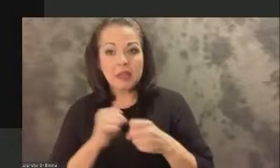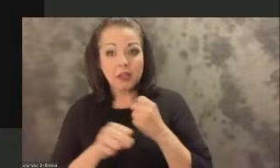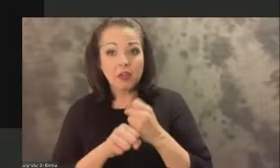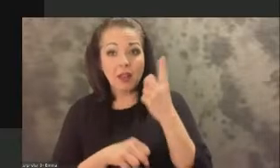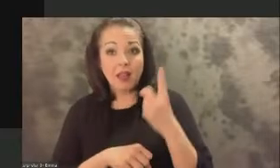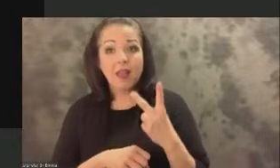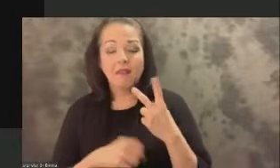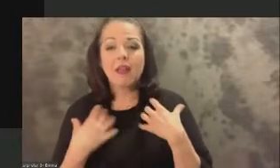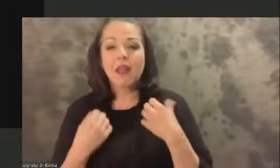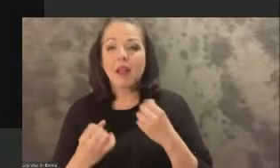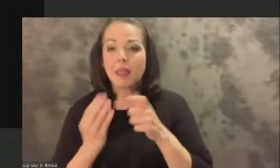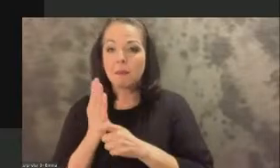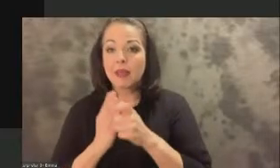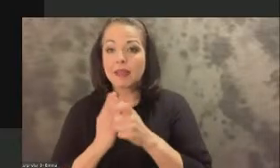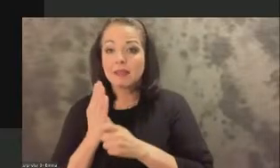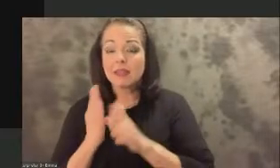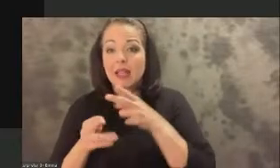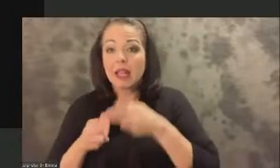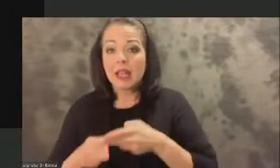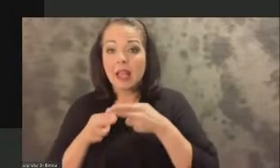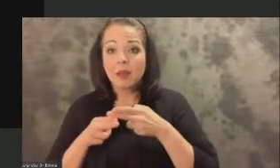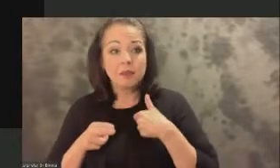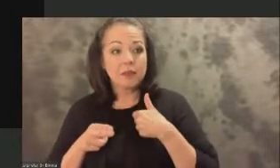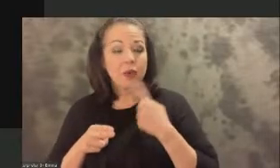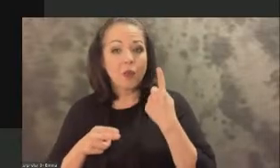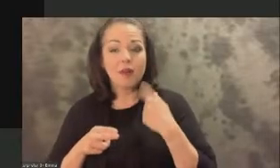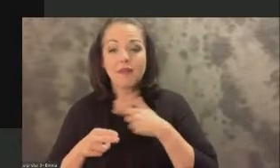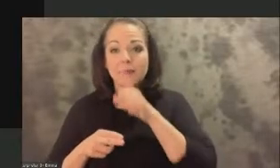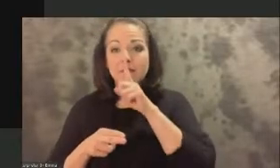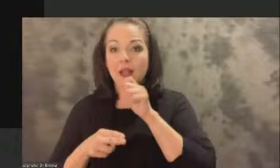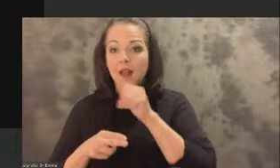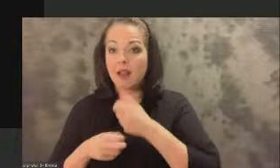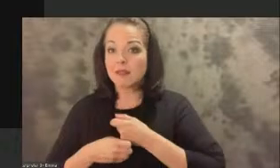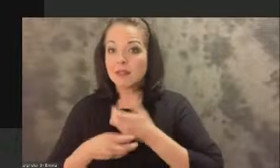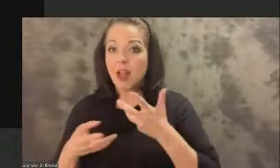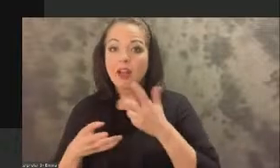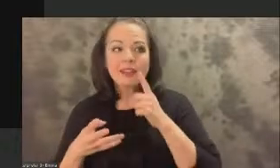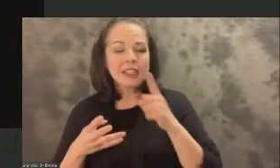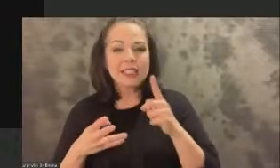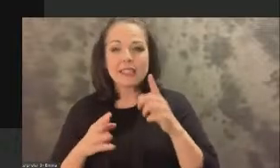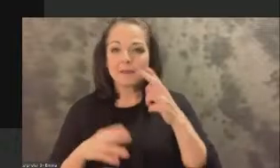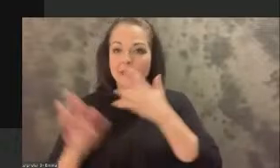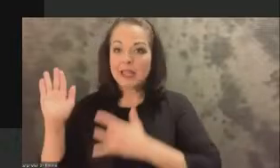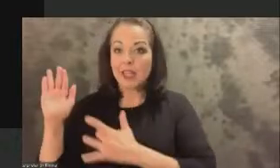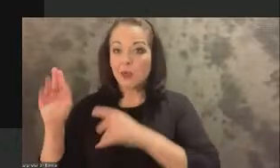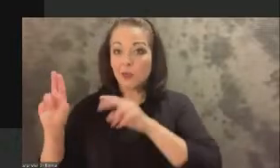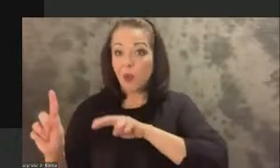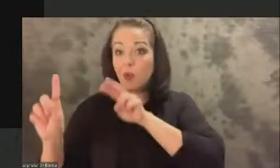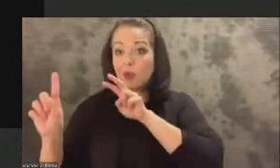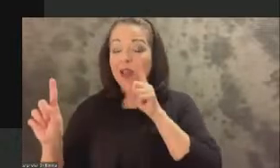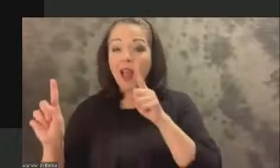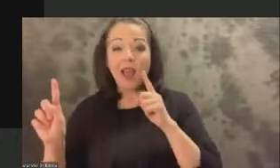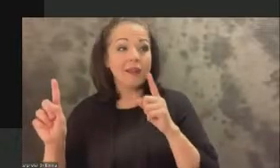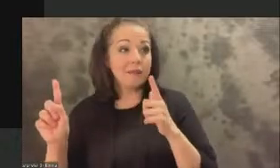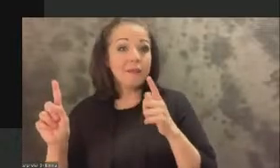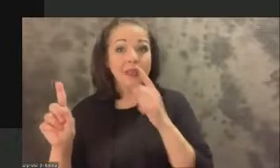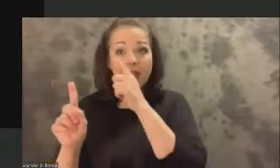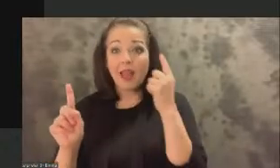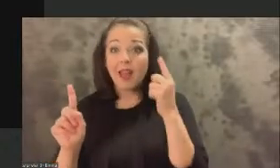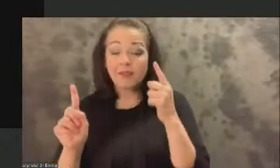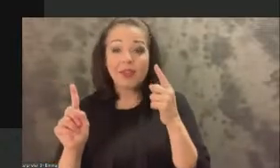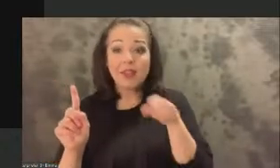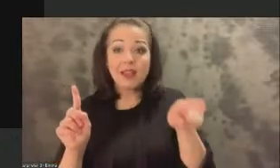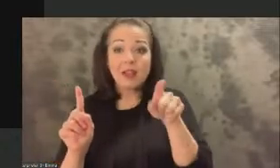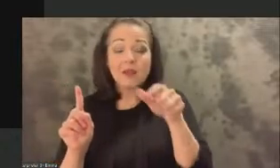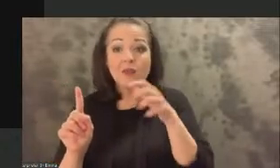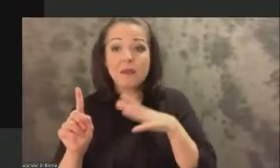Magazine named me one of the unsung heroes of African American women, because I was speaking directly to the African